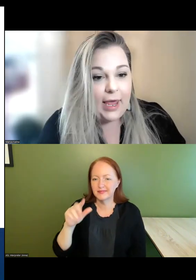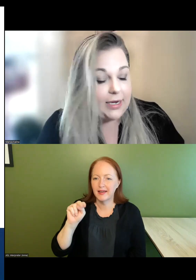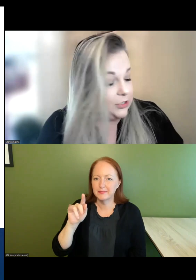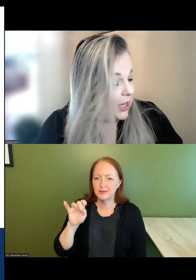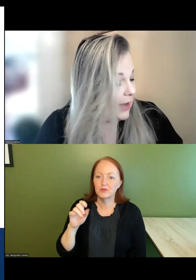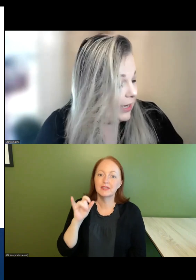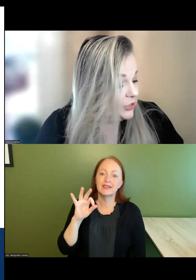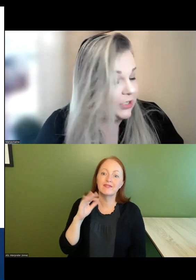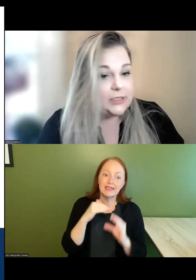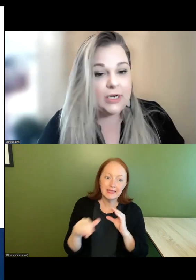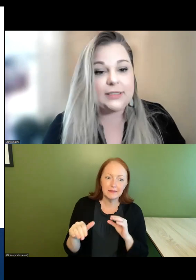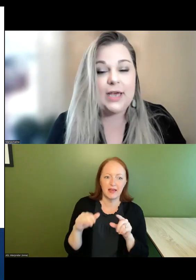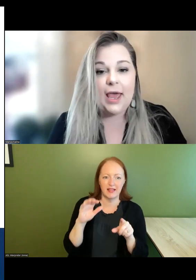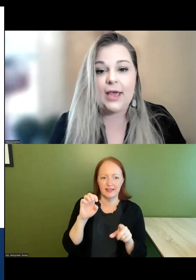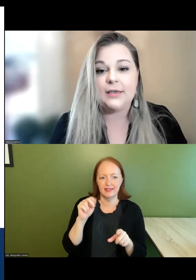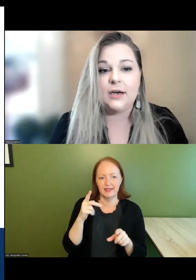email